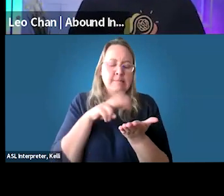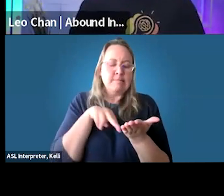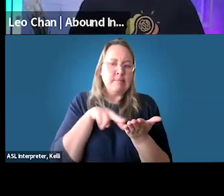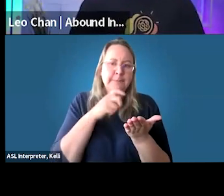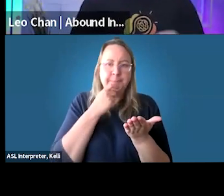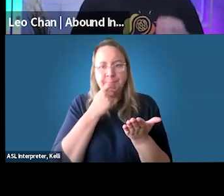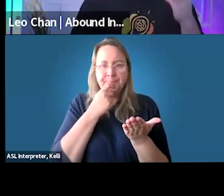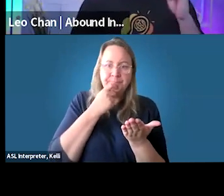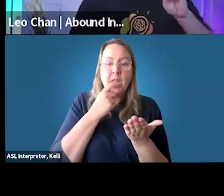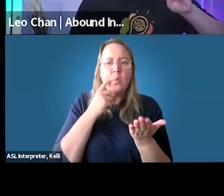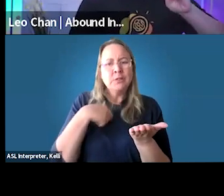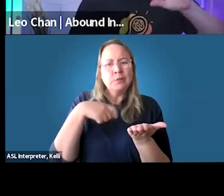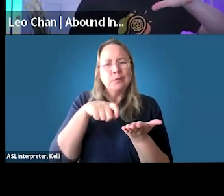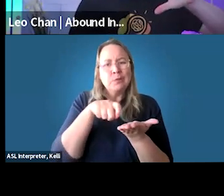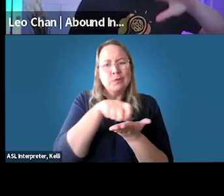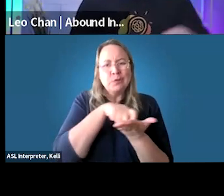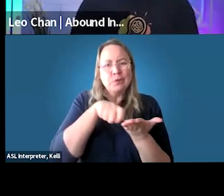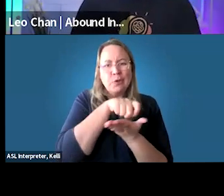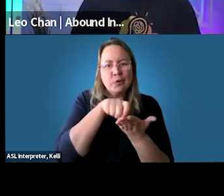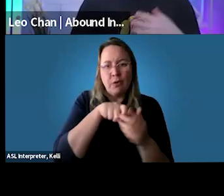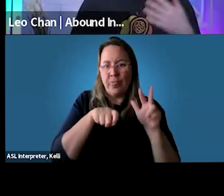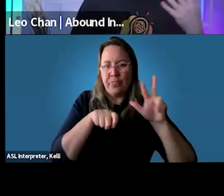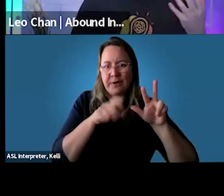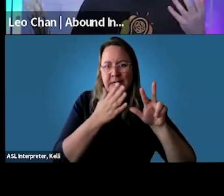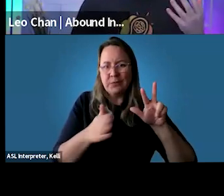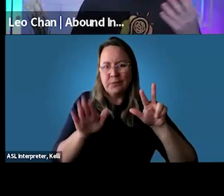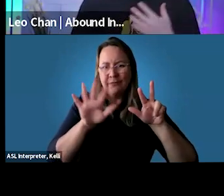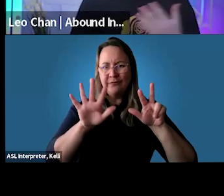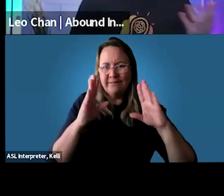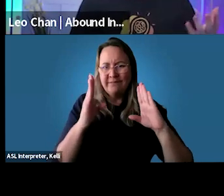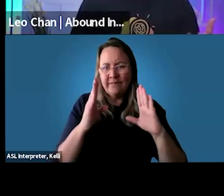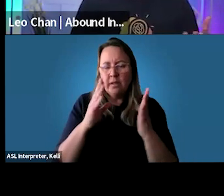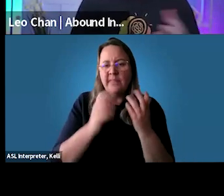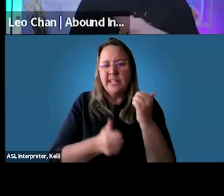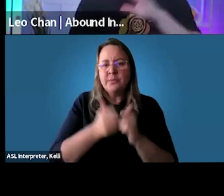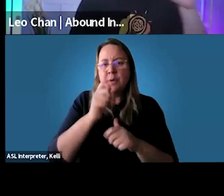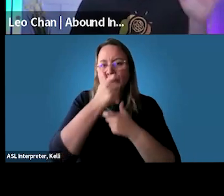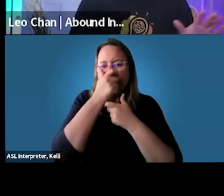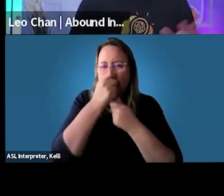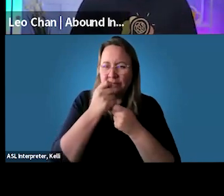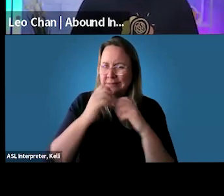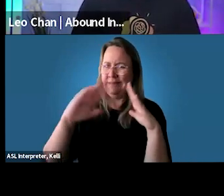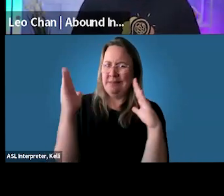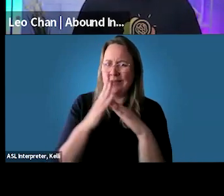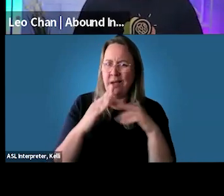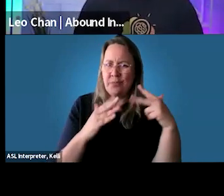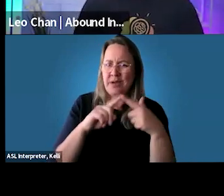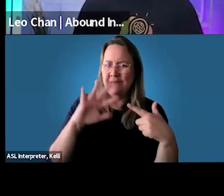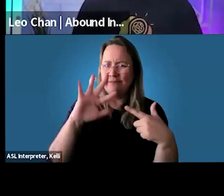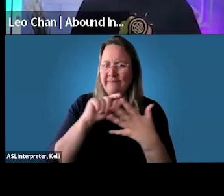them, I want you to circle 3 to 5 things that you are most interested in of all the things you have written